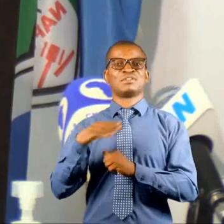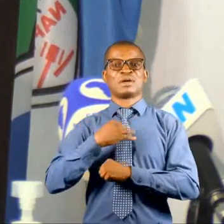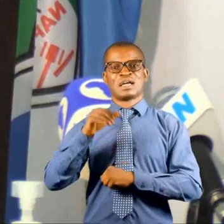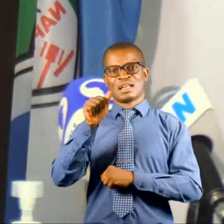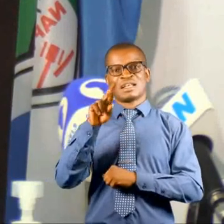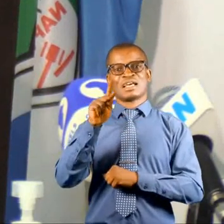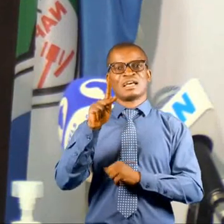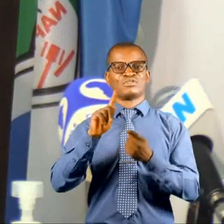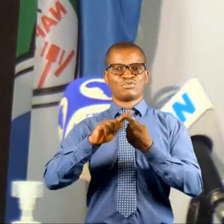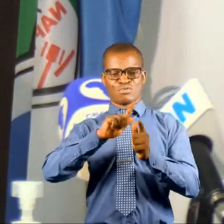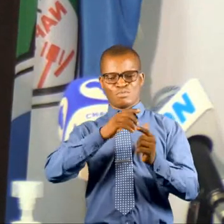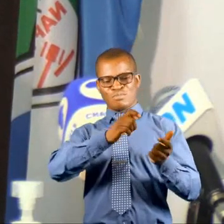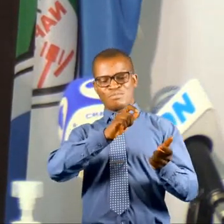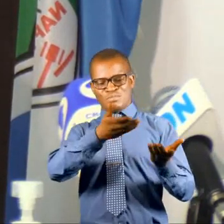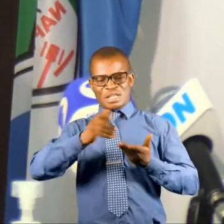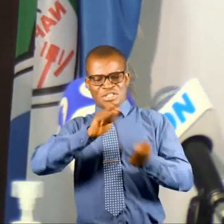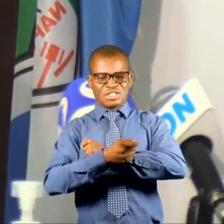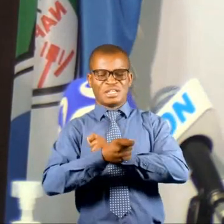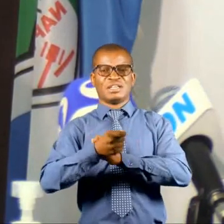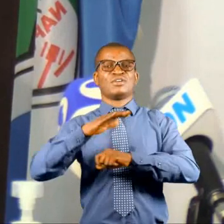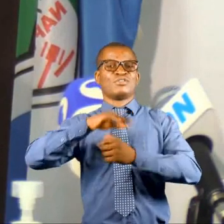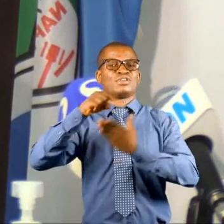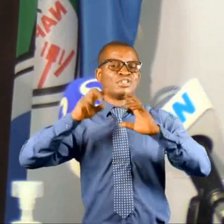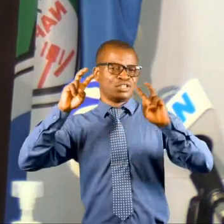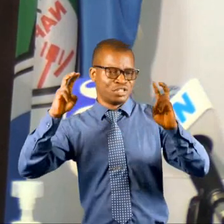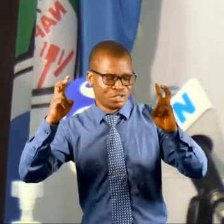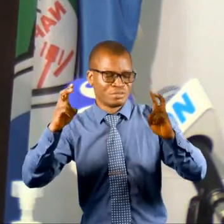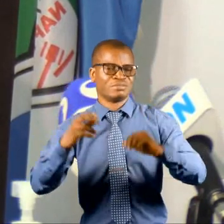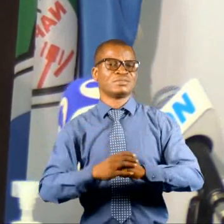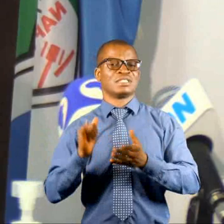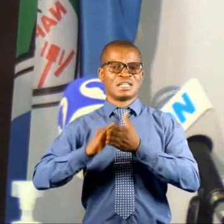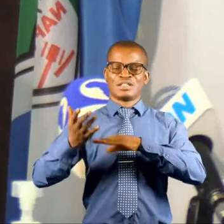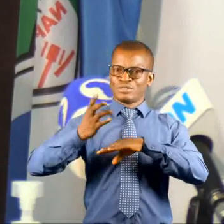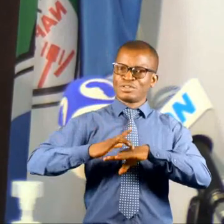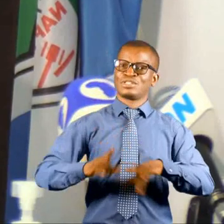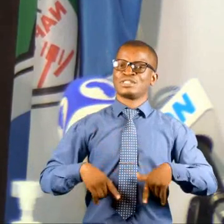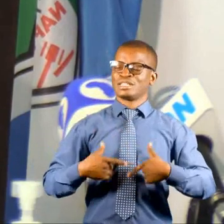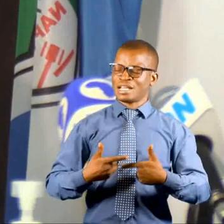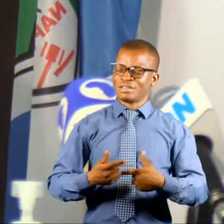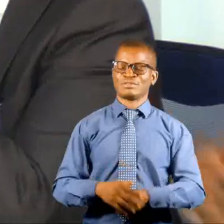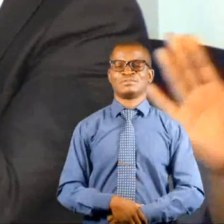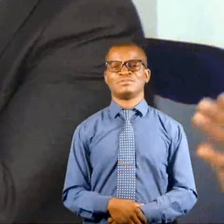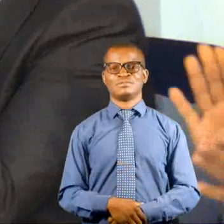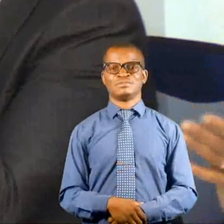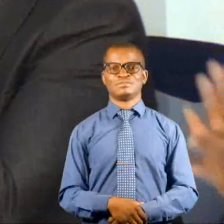NAPTIP and ARC in bringing change to an issue that has unfortunately touches so